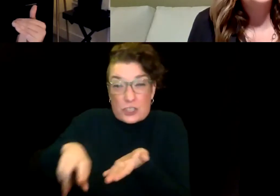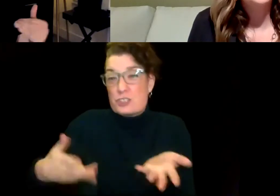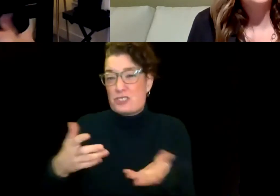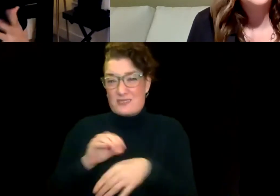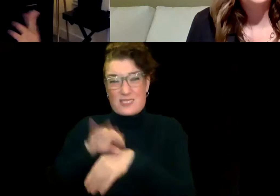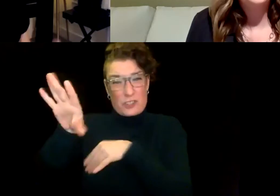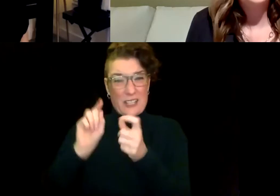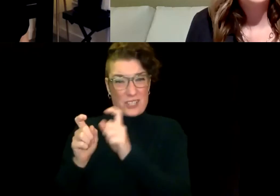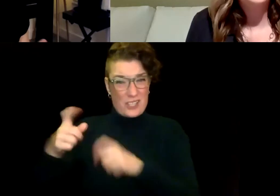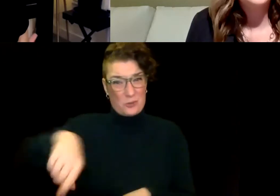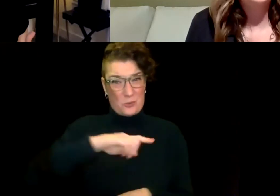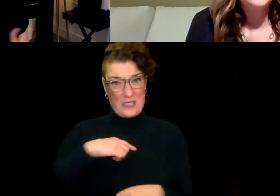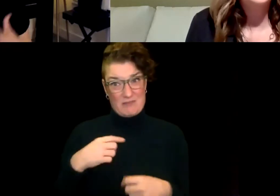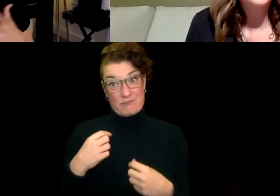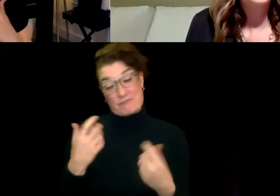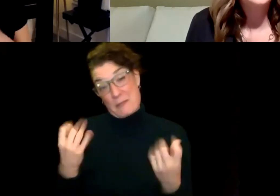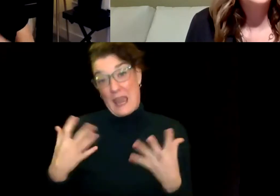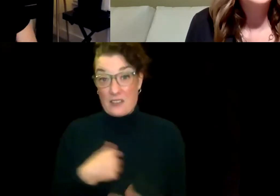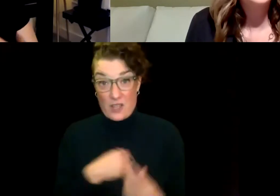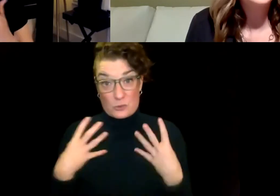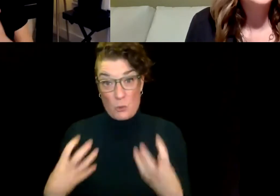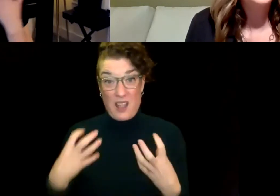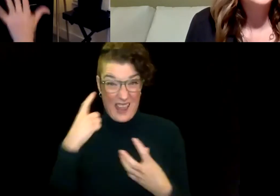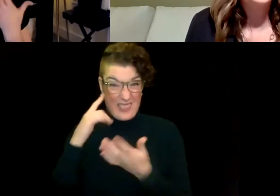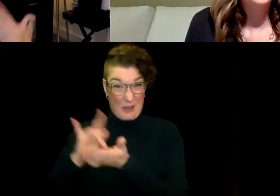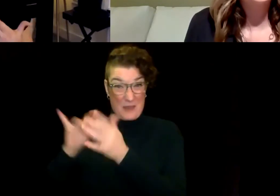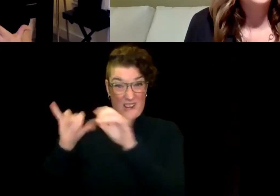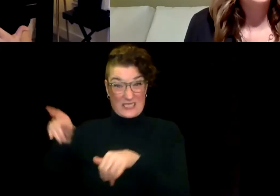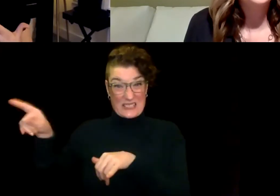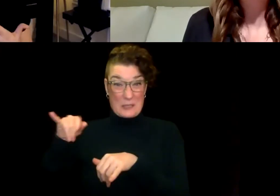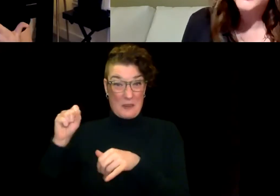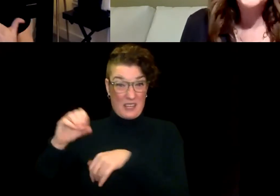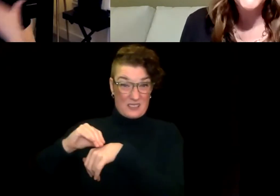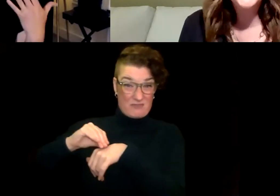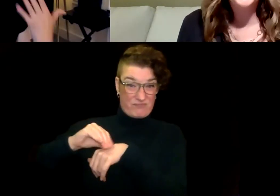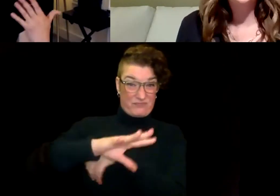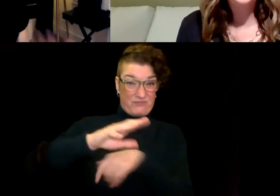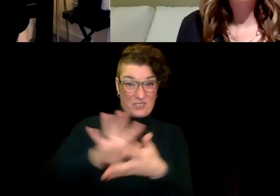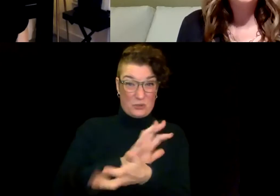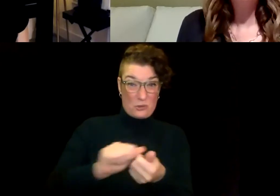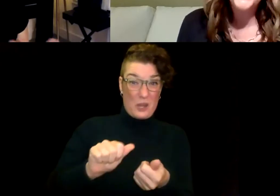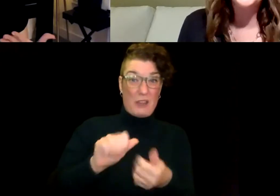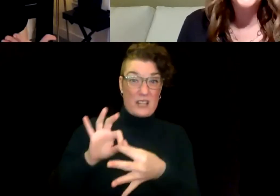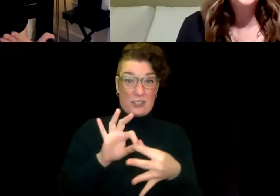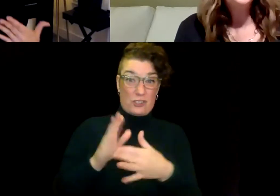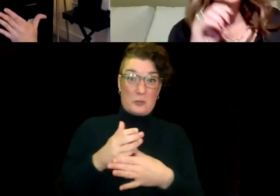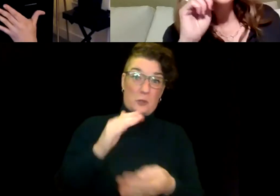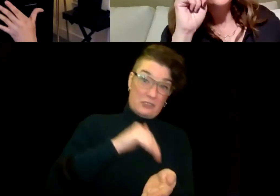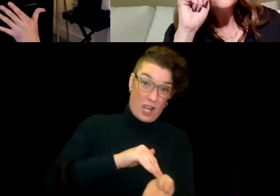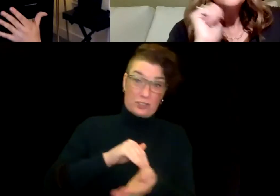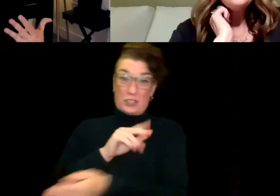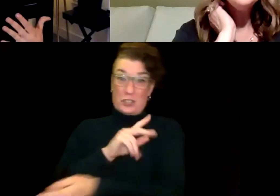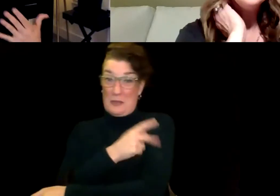I think that many of us want. Like, I actually think the medical system is destroying the doctor-patient relationship, and doctors feel that too. Yes. And